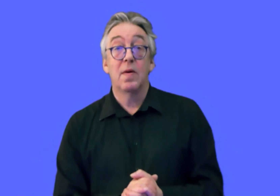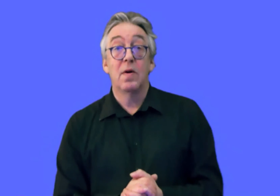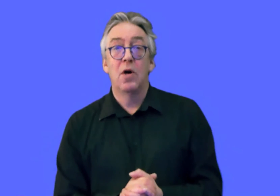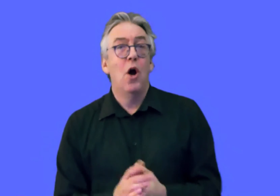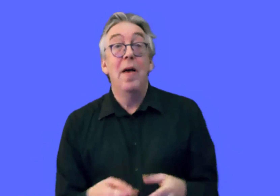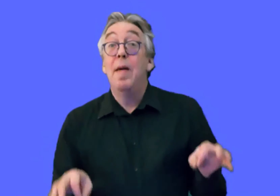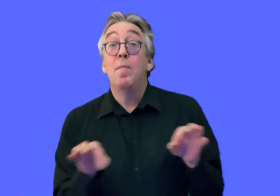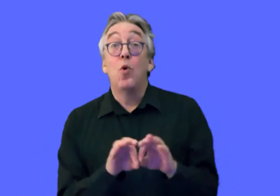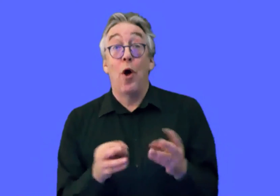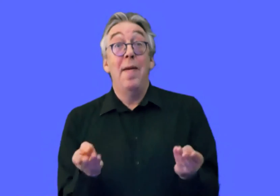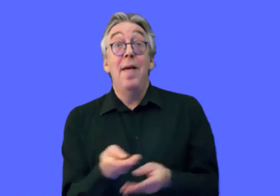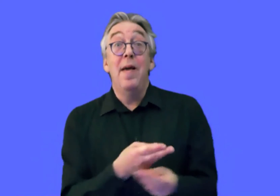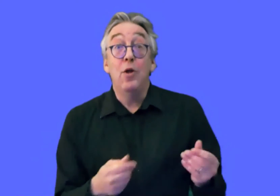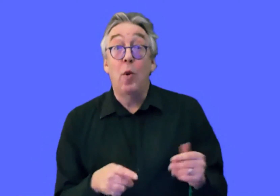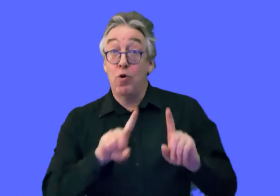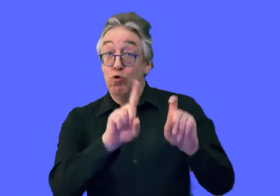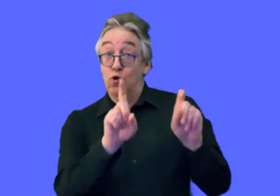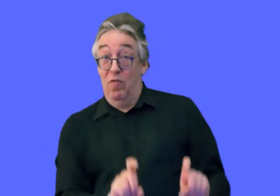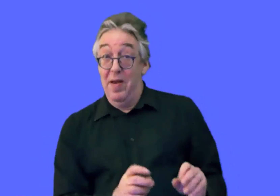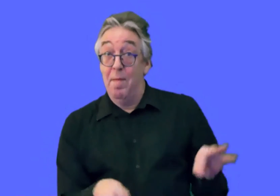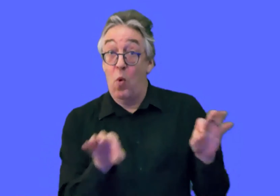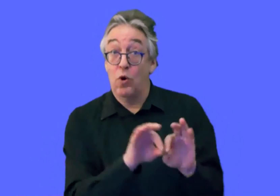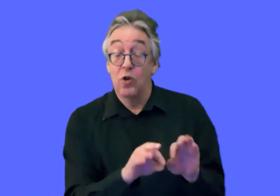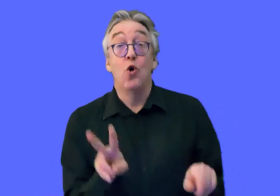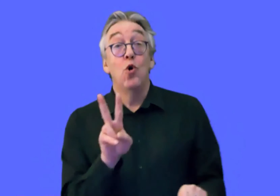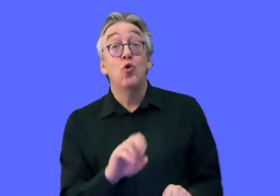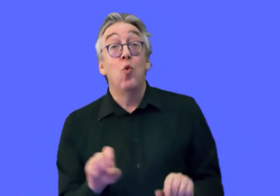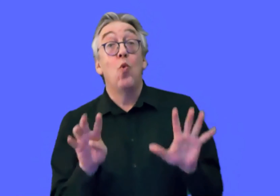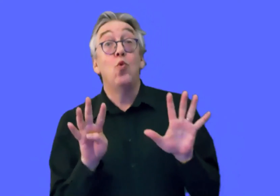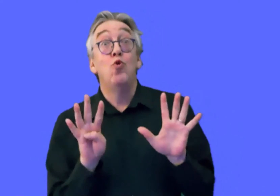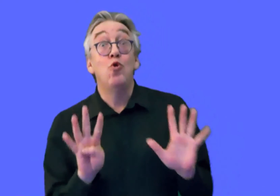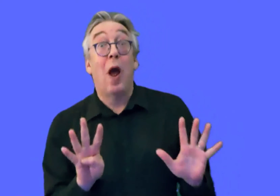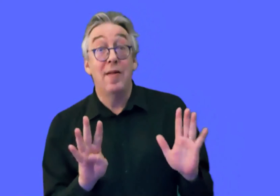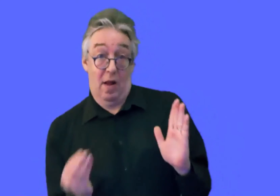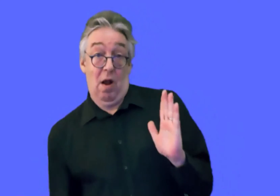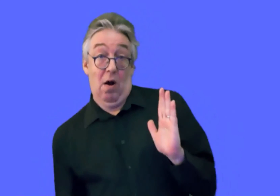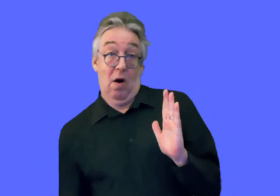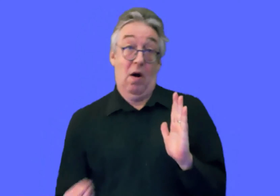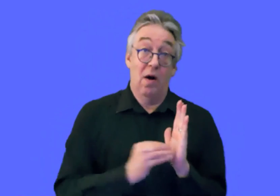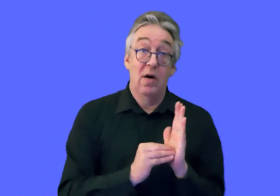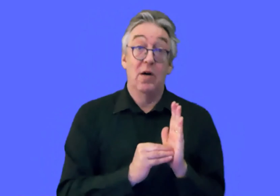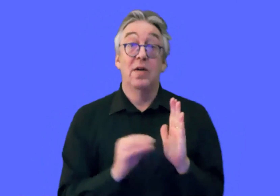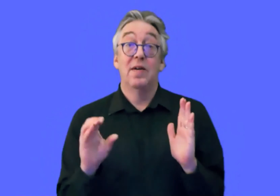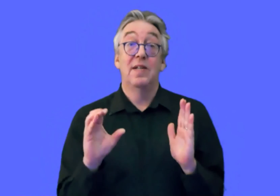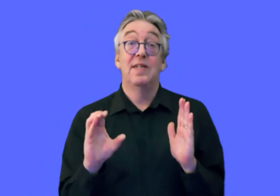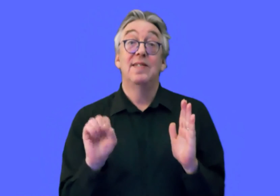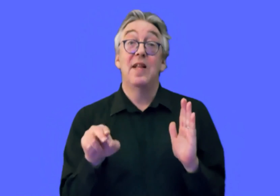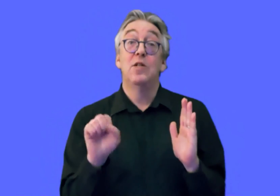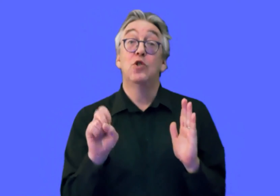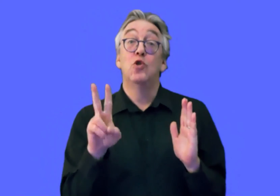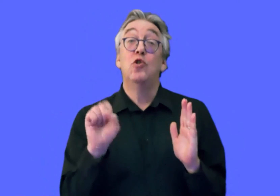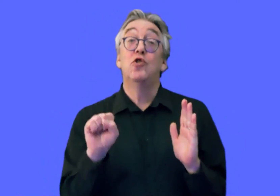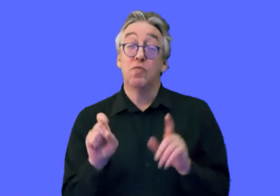economic survey, I would say. But then we had a chance in 2009 to undertake census, and in this census, we were able to